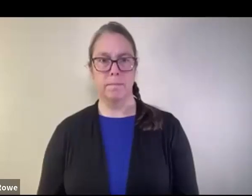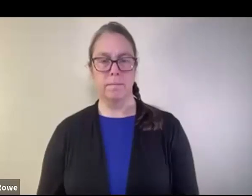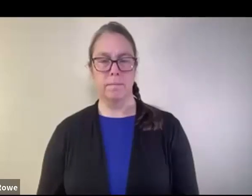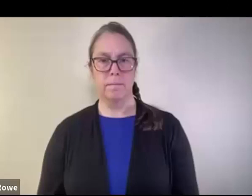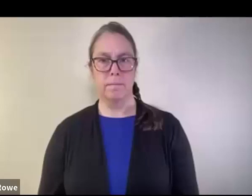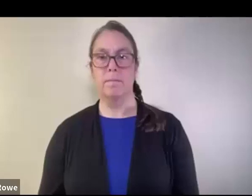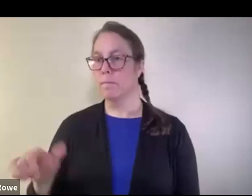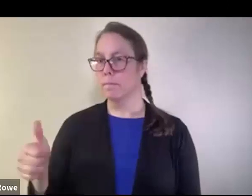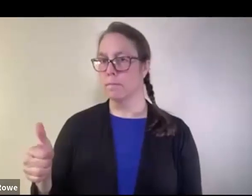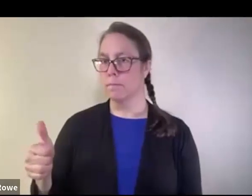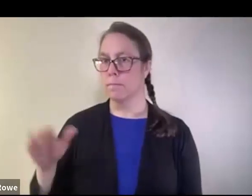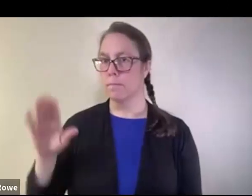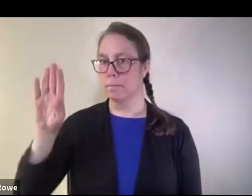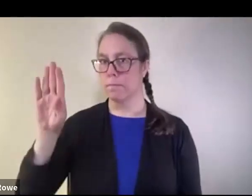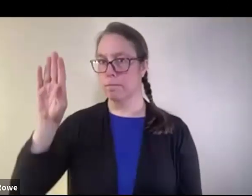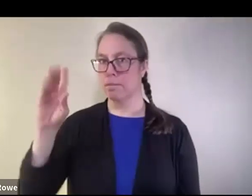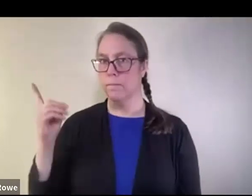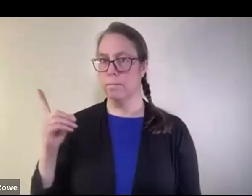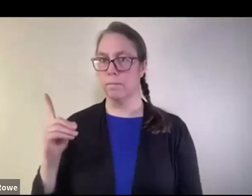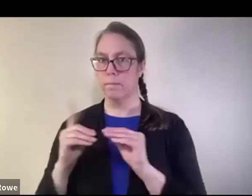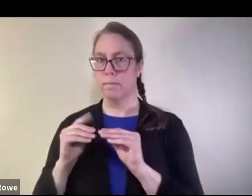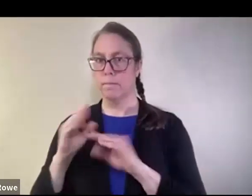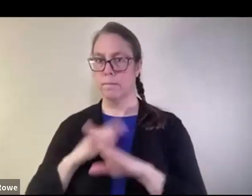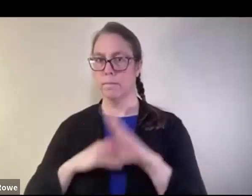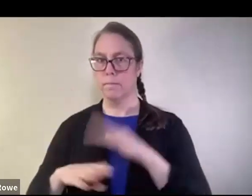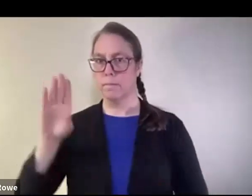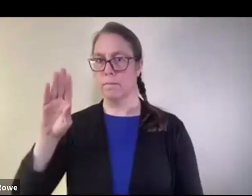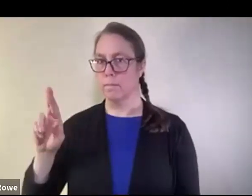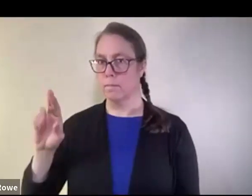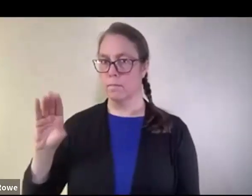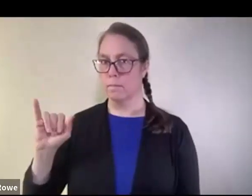No, there's We- no, We actually have one more hand raised. Robin, go ahead.